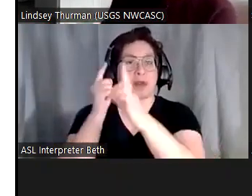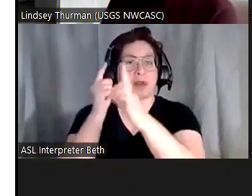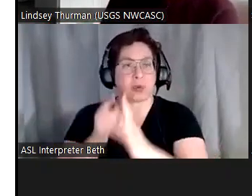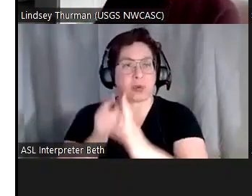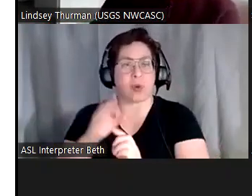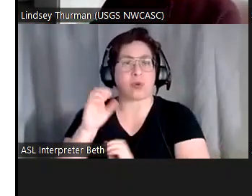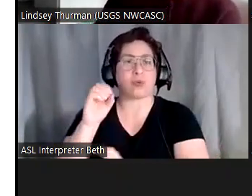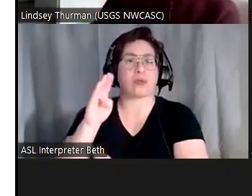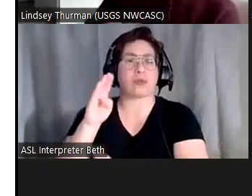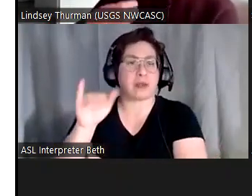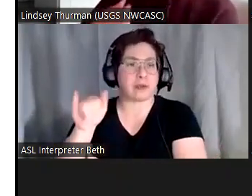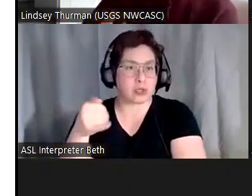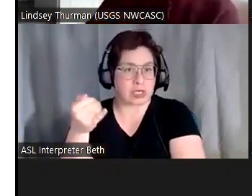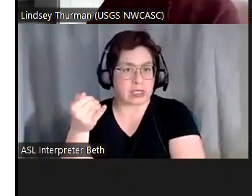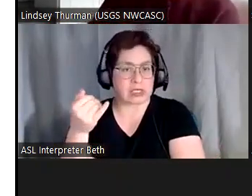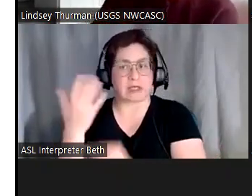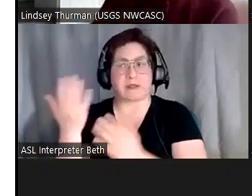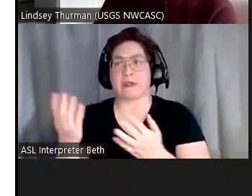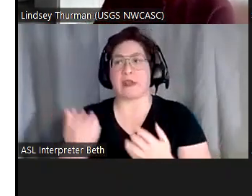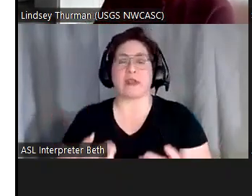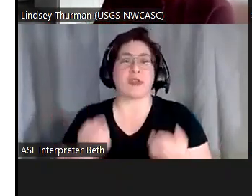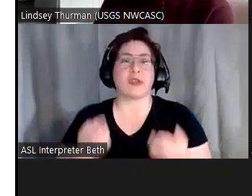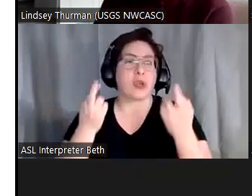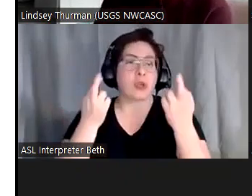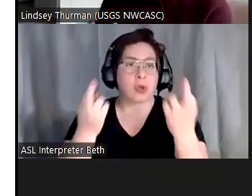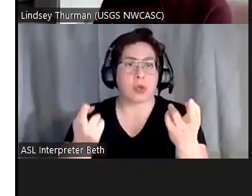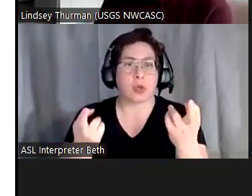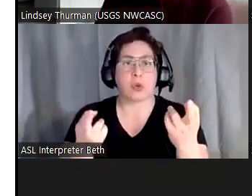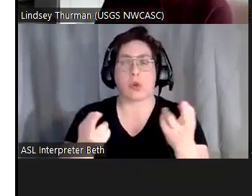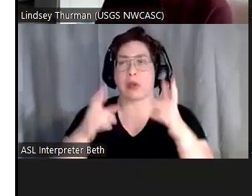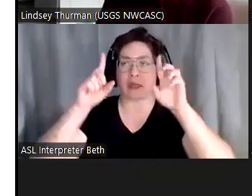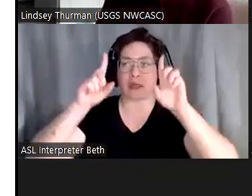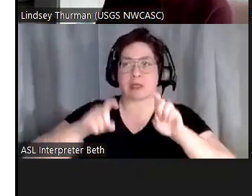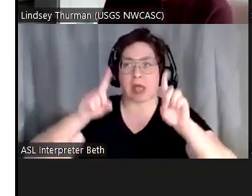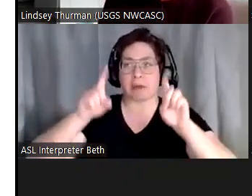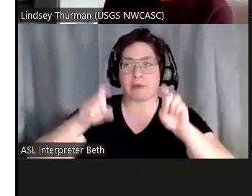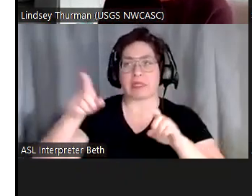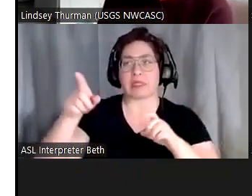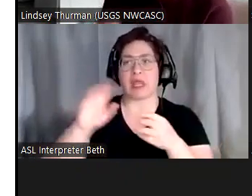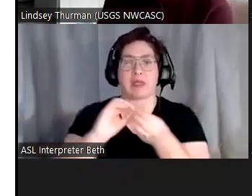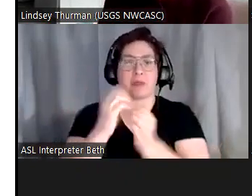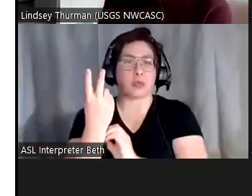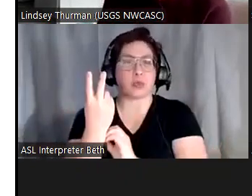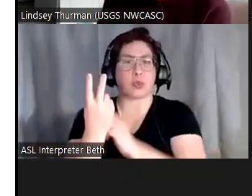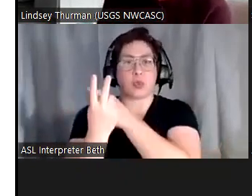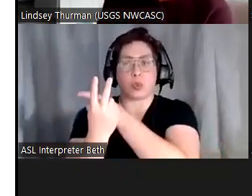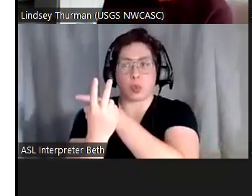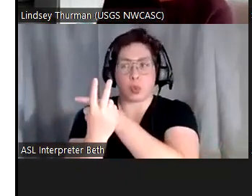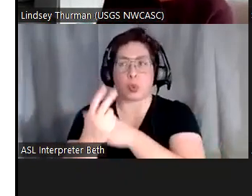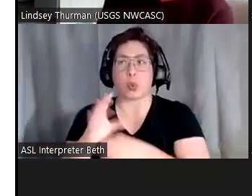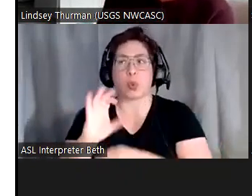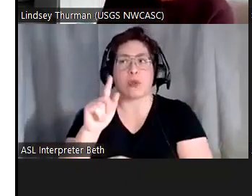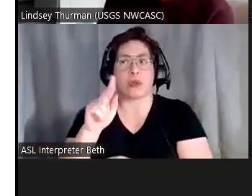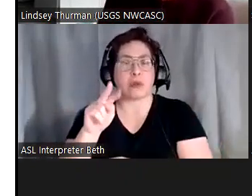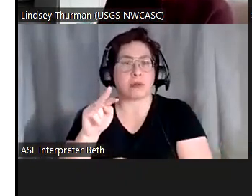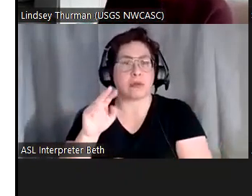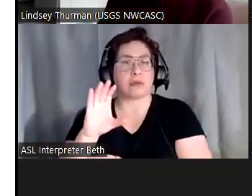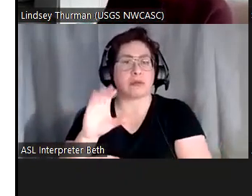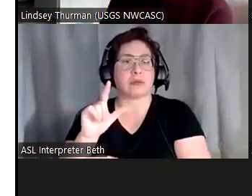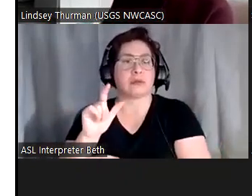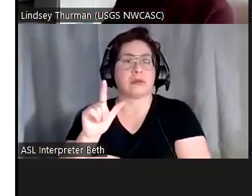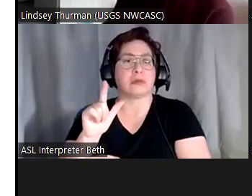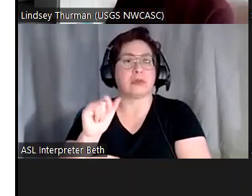objectives. And then we recommend that you assess your climate vulnerabilities and risks. And this can now include a comprehensive assessment of